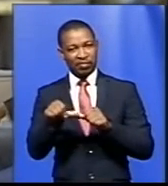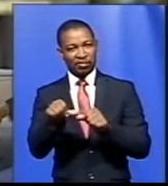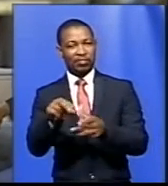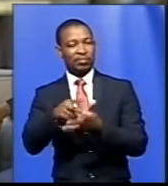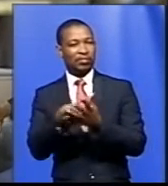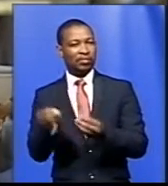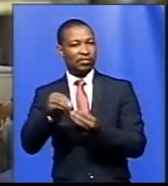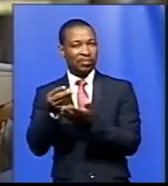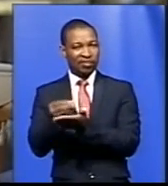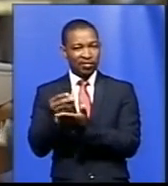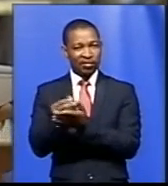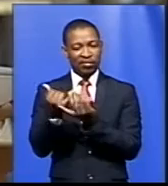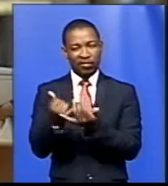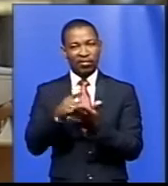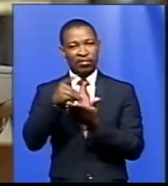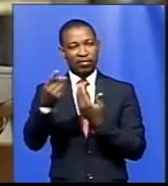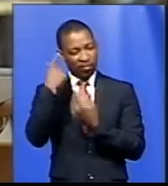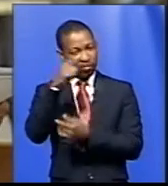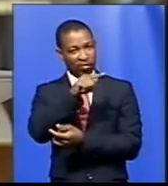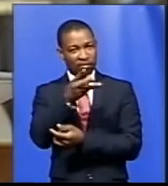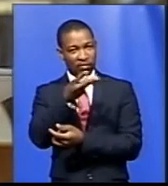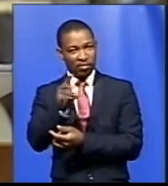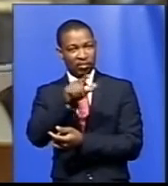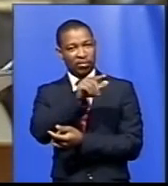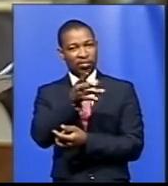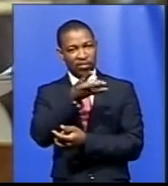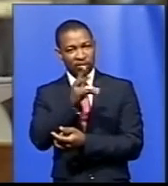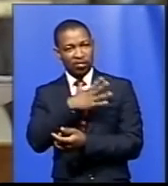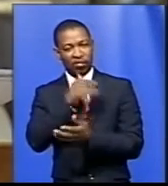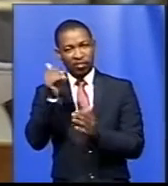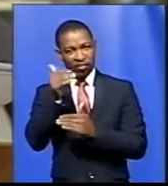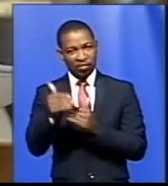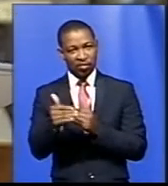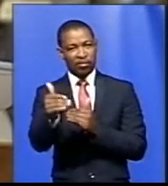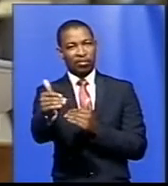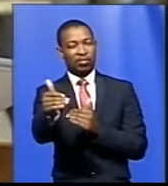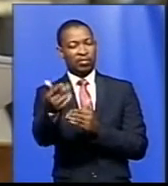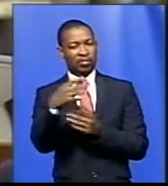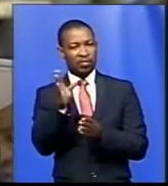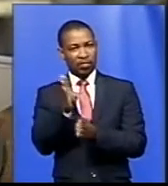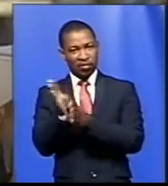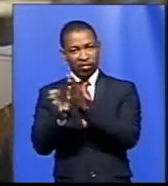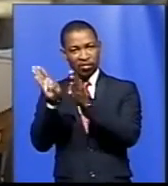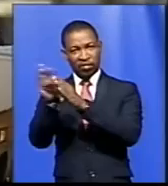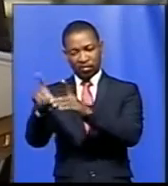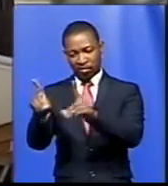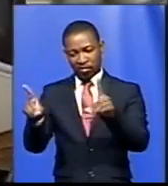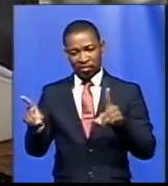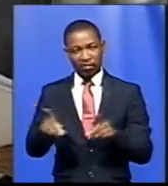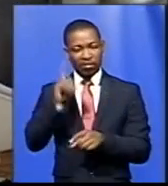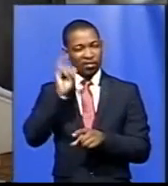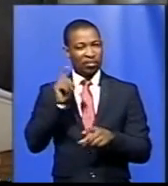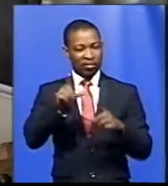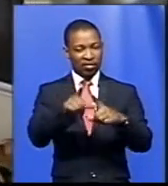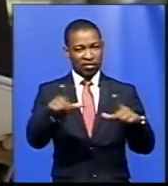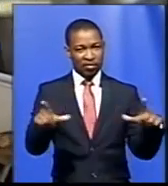most projects envisaged for 2016-17 and beyond are in the construction area which requires land,